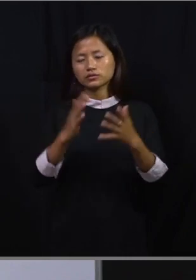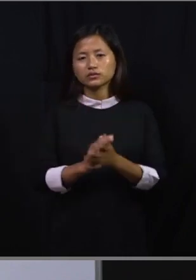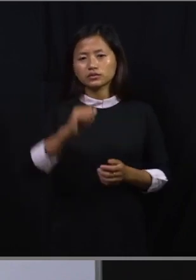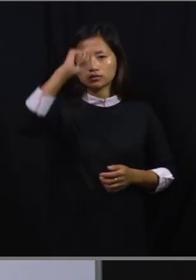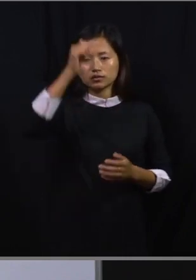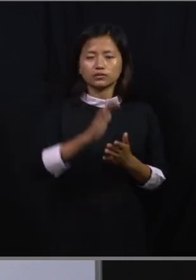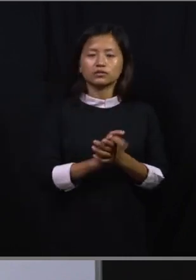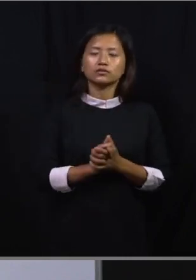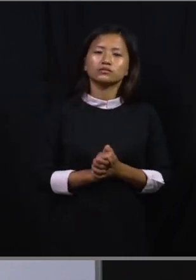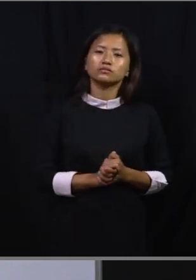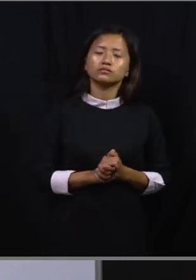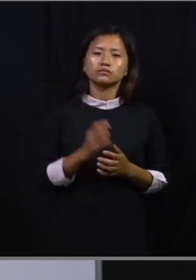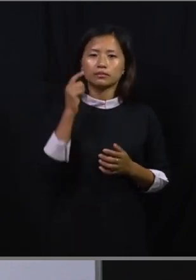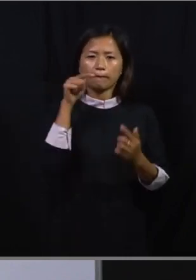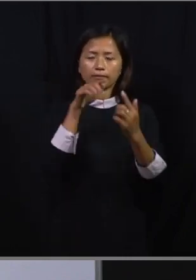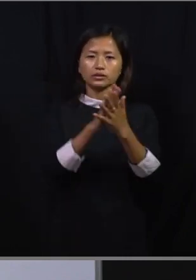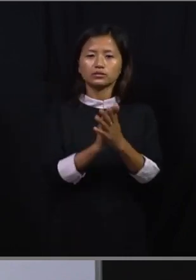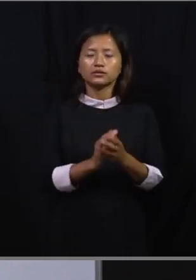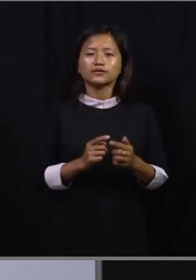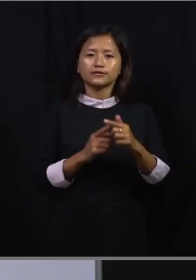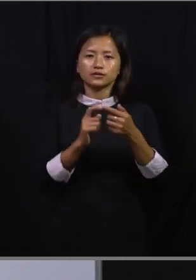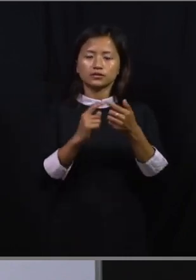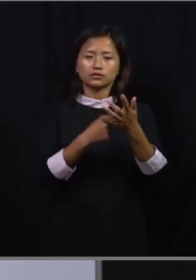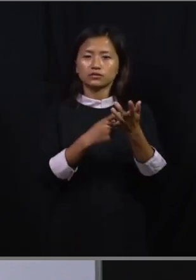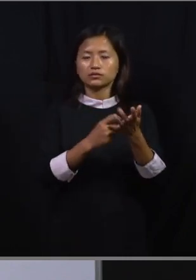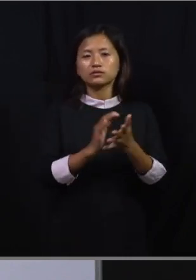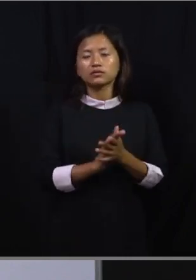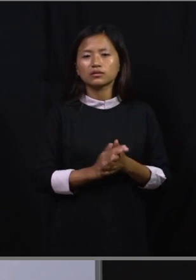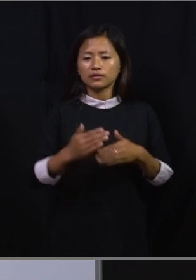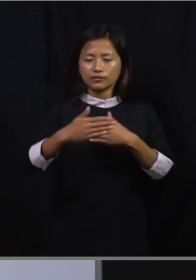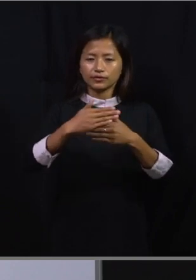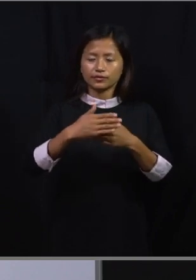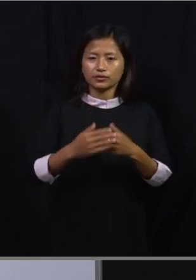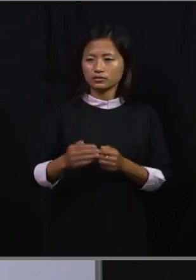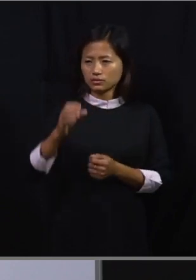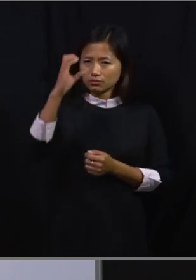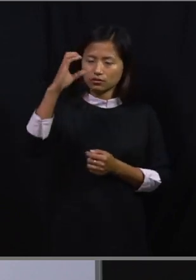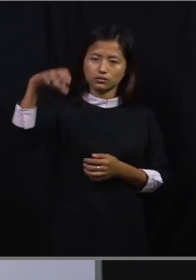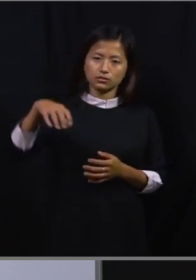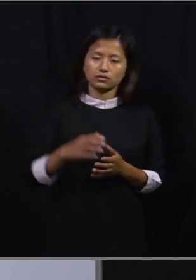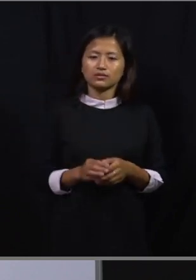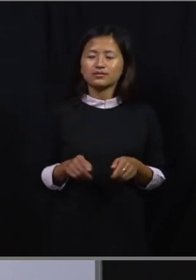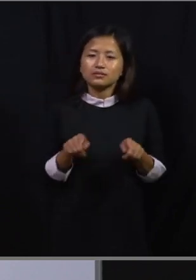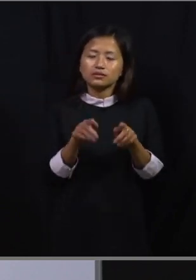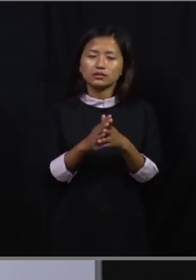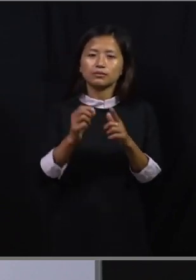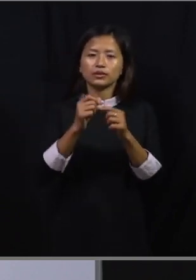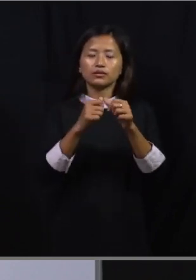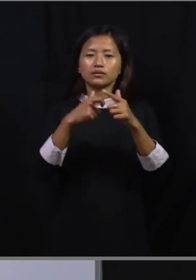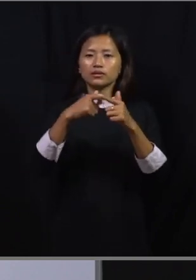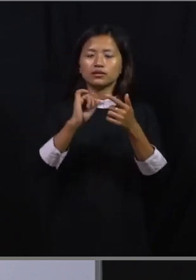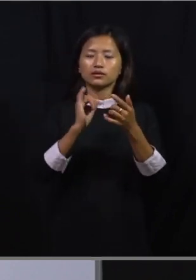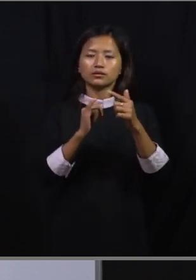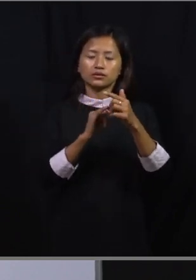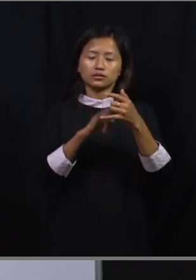she's faced with a border terror conflict with her neighboring country, that is Pakistan. Okay, the other issue is